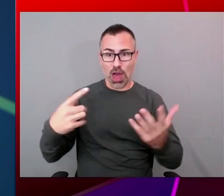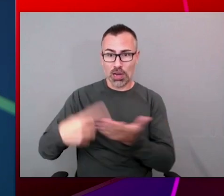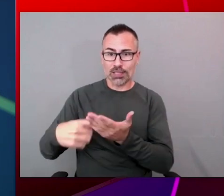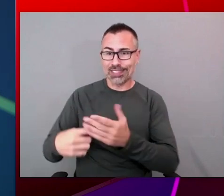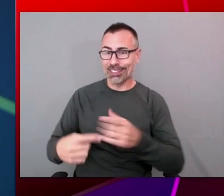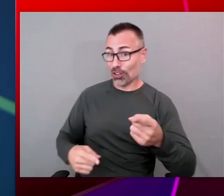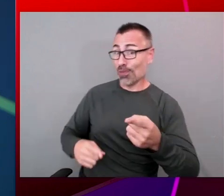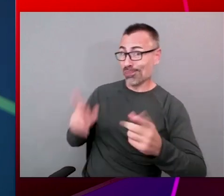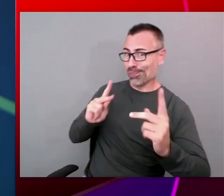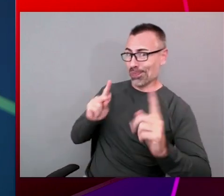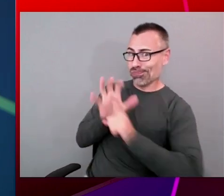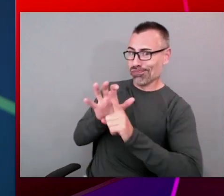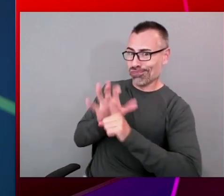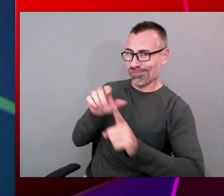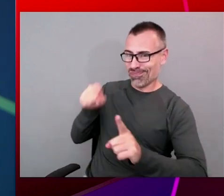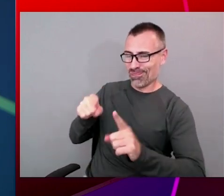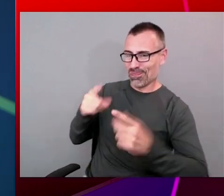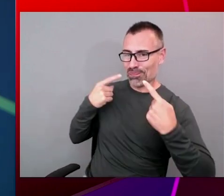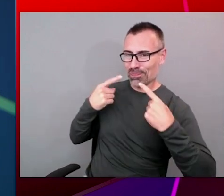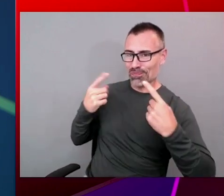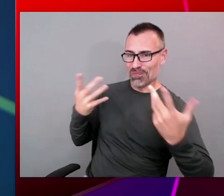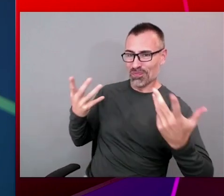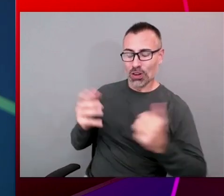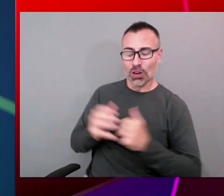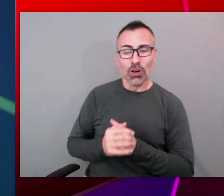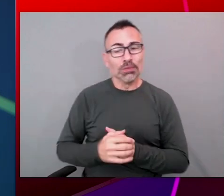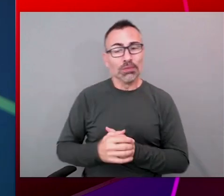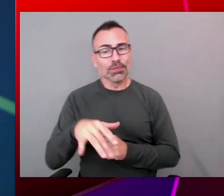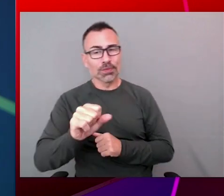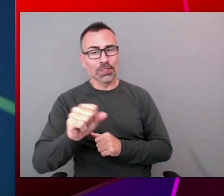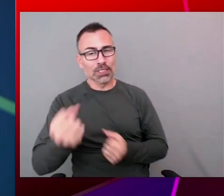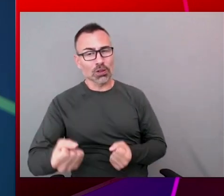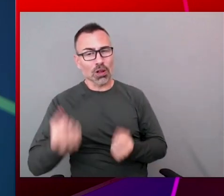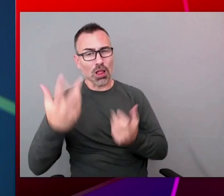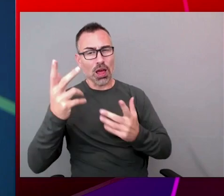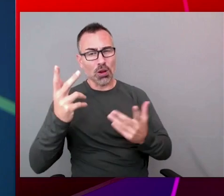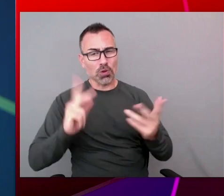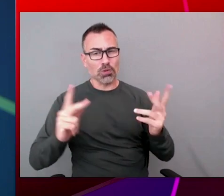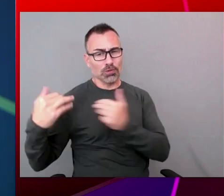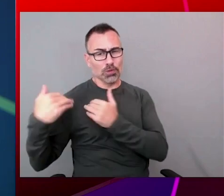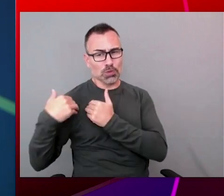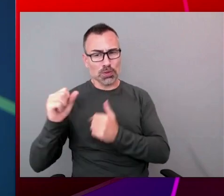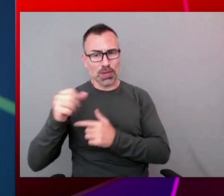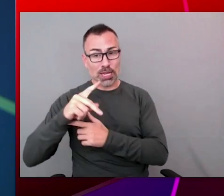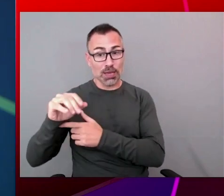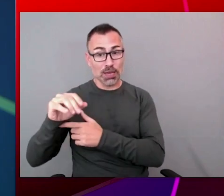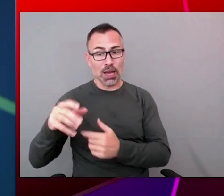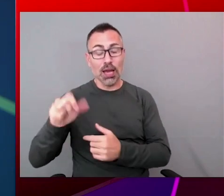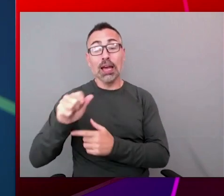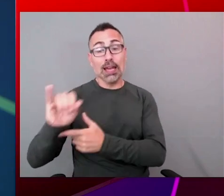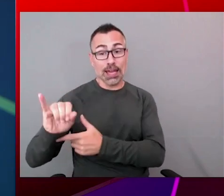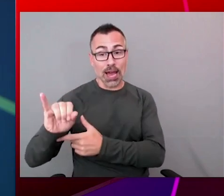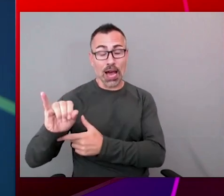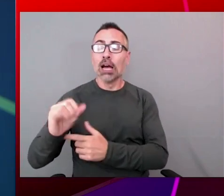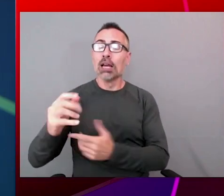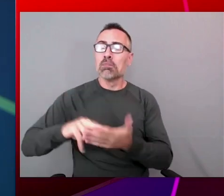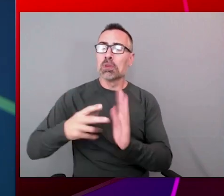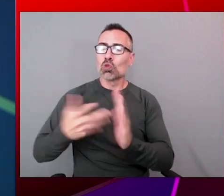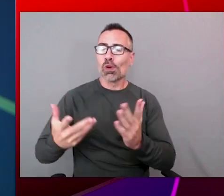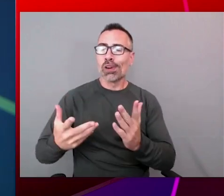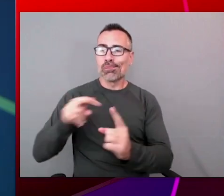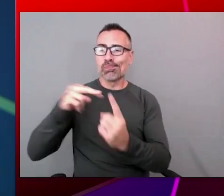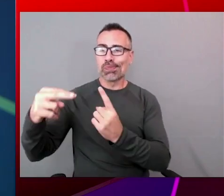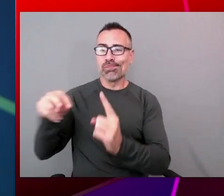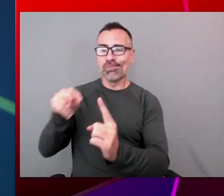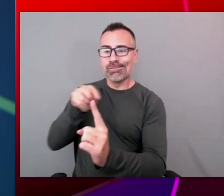right? And so a lot of what responsible AI really has to do with is also having these diverse perspectives and